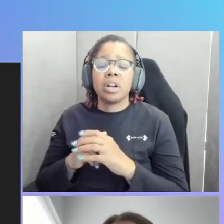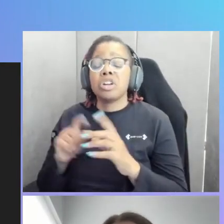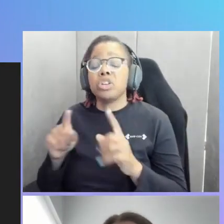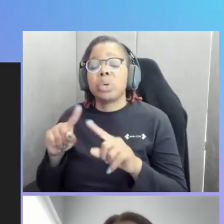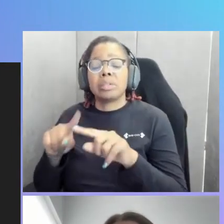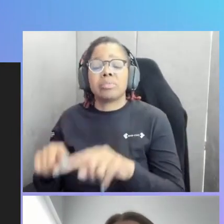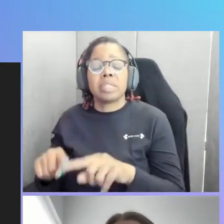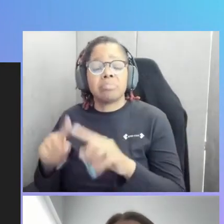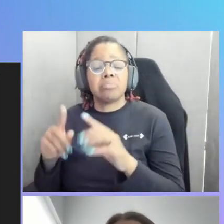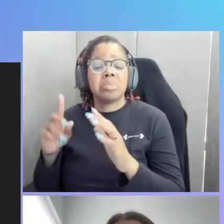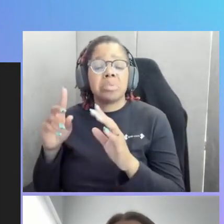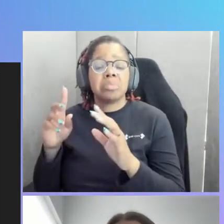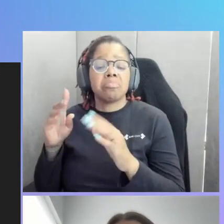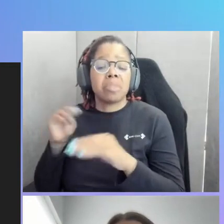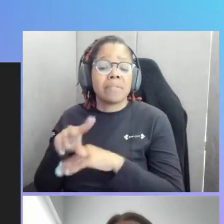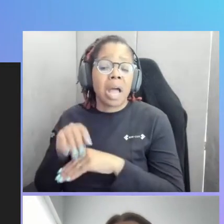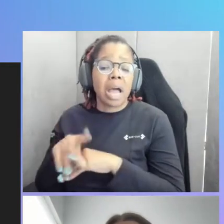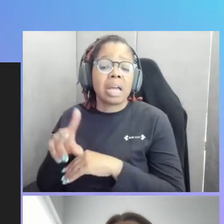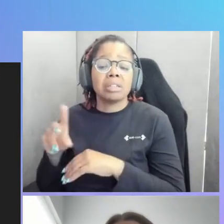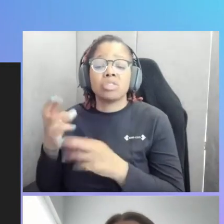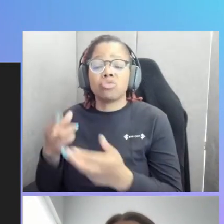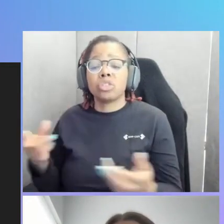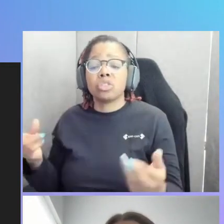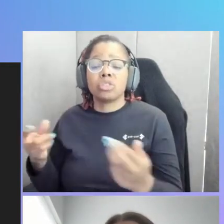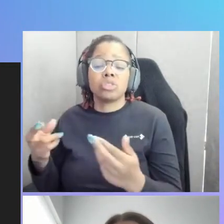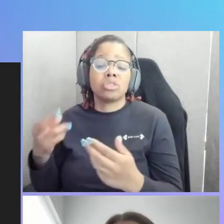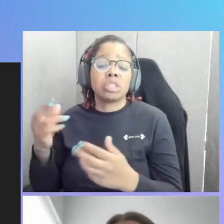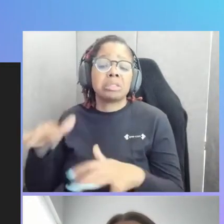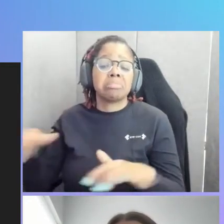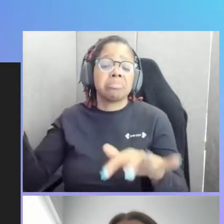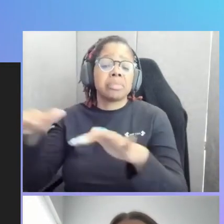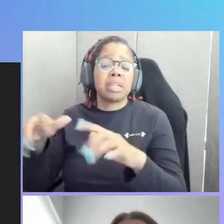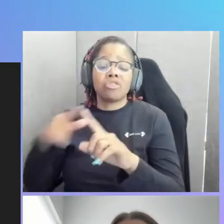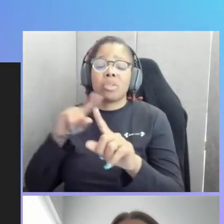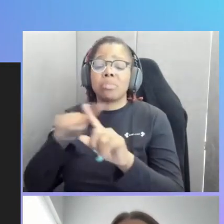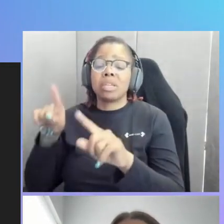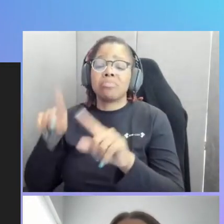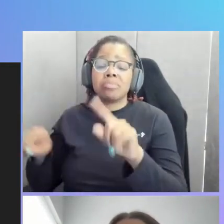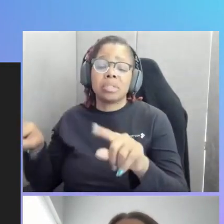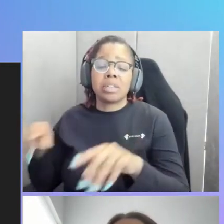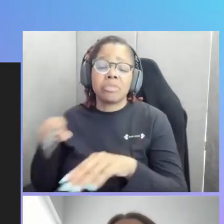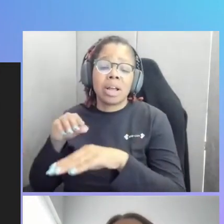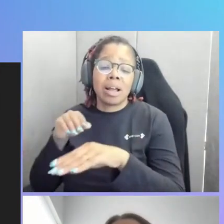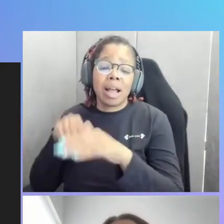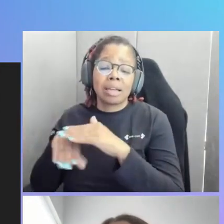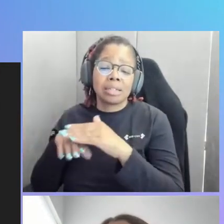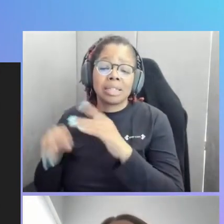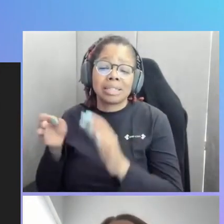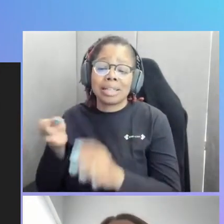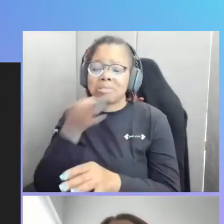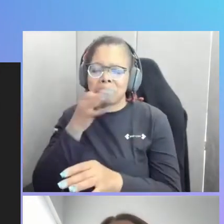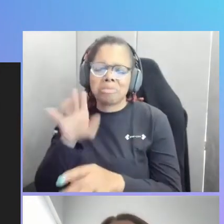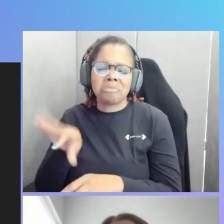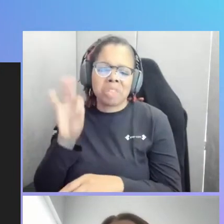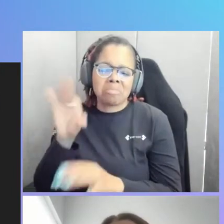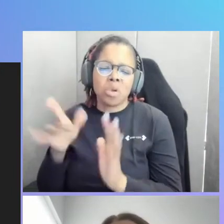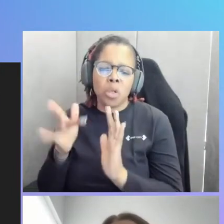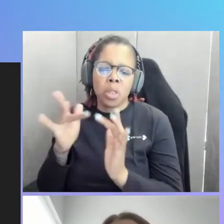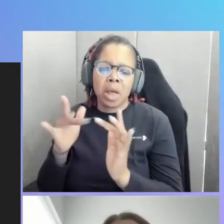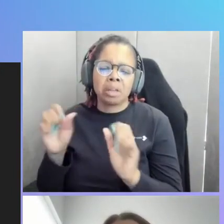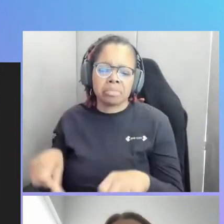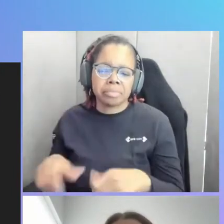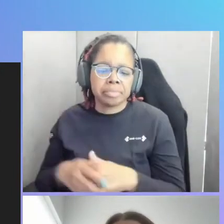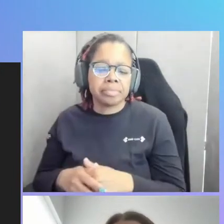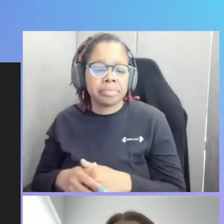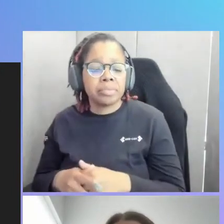and resources that are out there, especially from accessibility experts, and a lot of that can be found online. And so what we did for